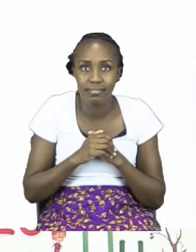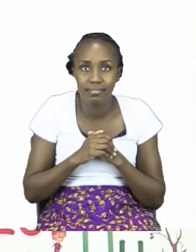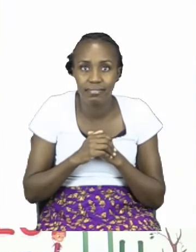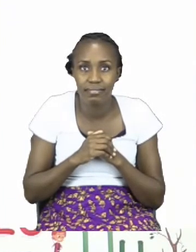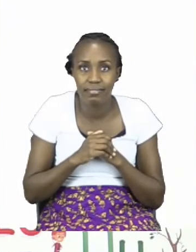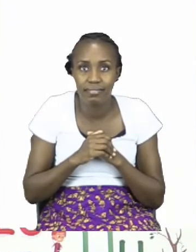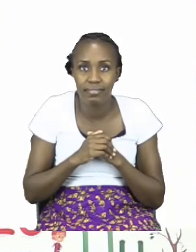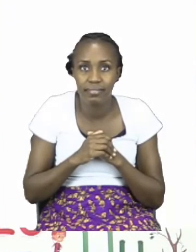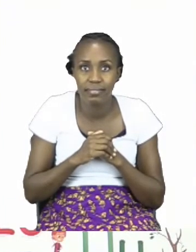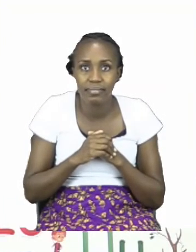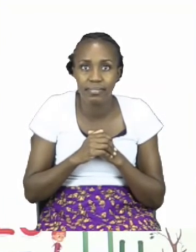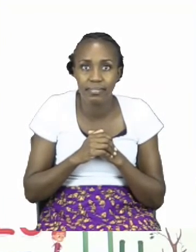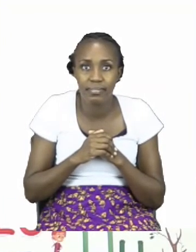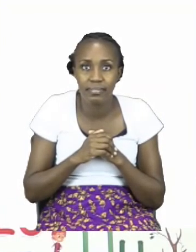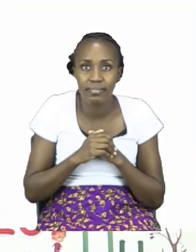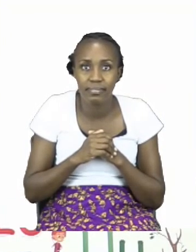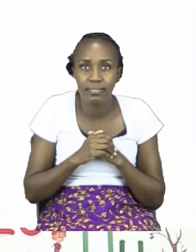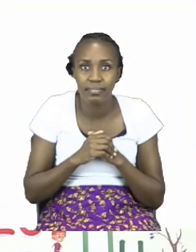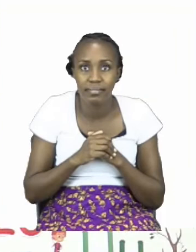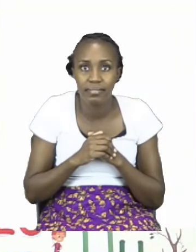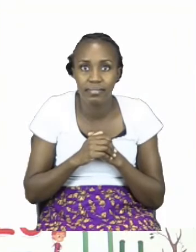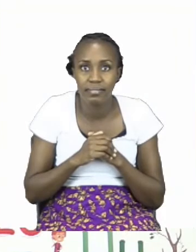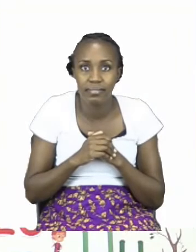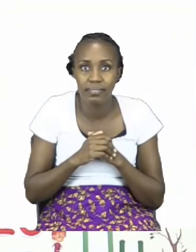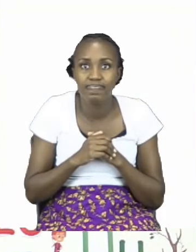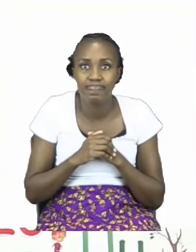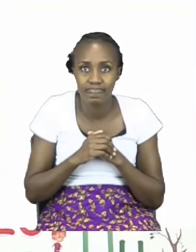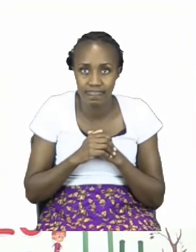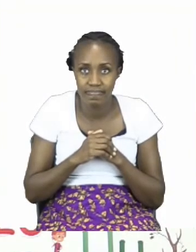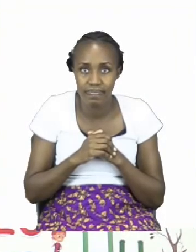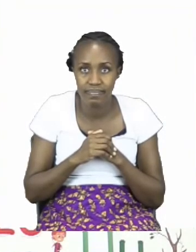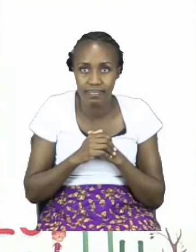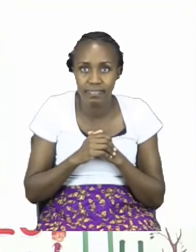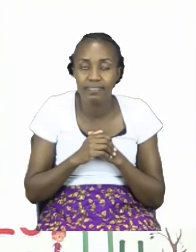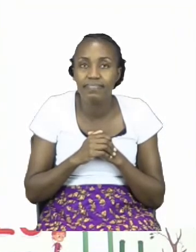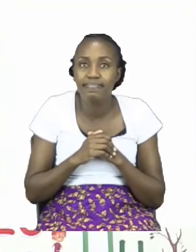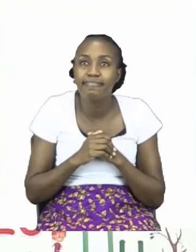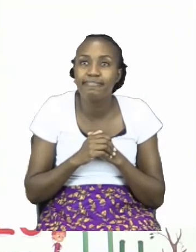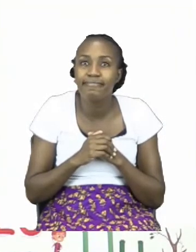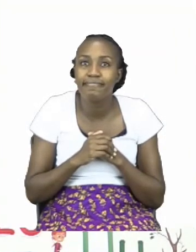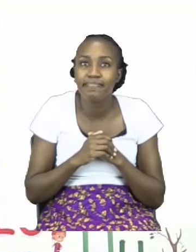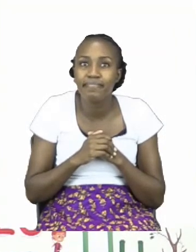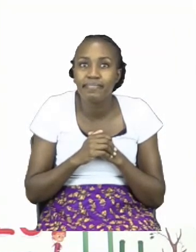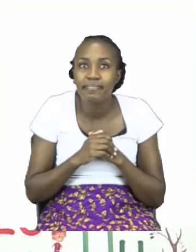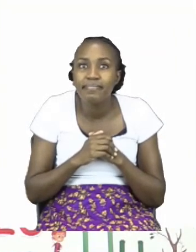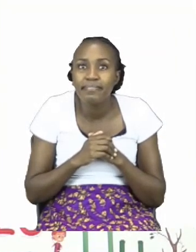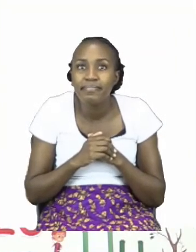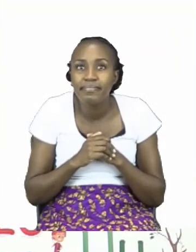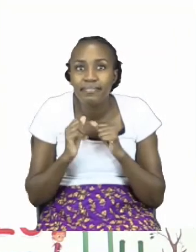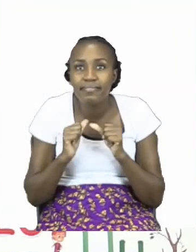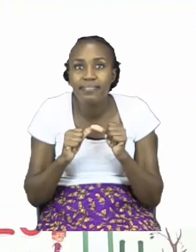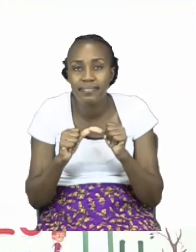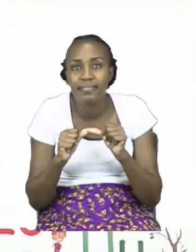45. Remember, we did our tens and units, so it can't be this one because we said that's a ones. Let's move